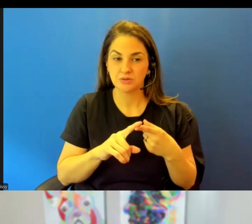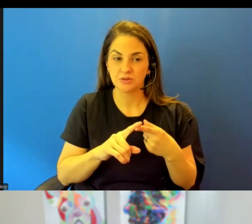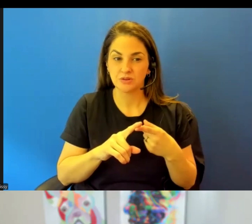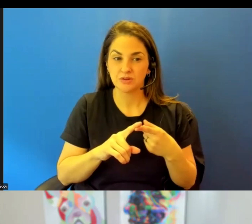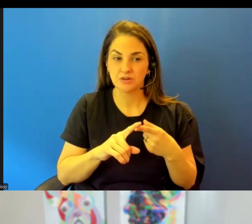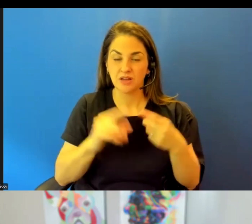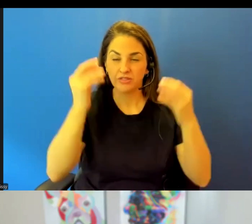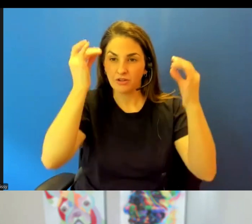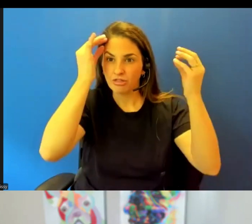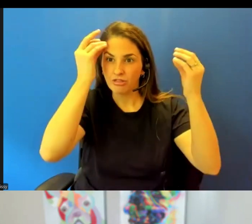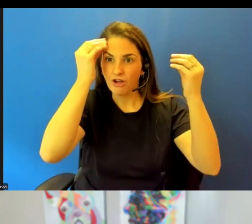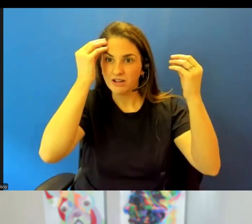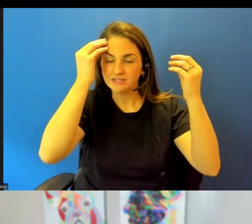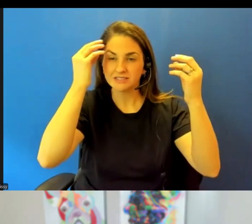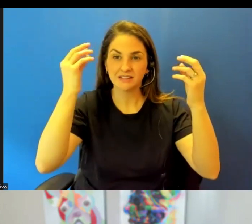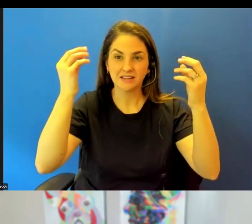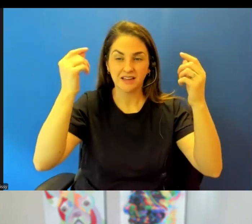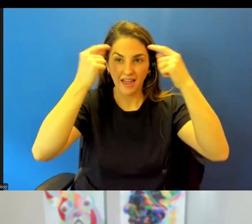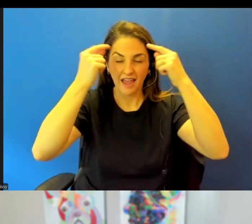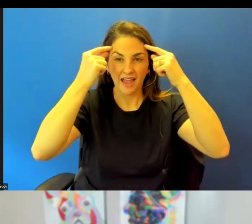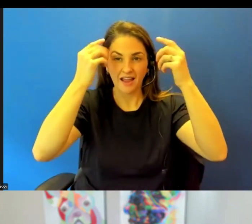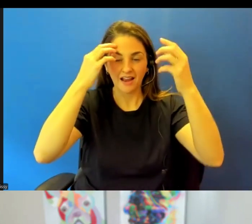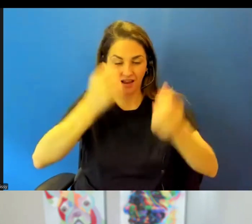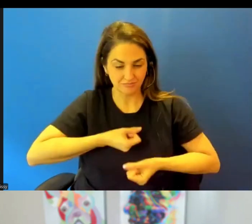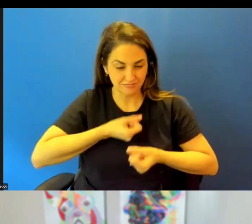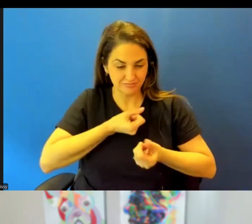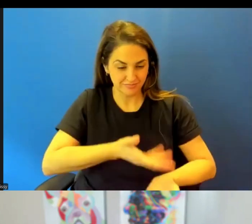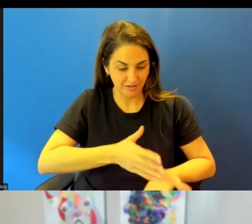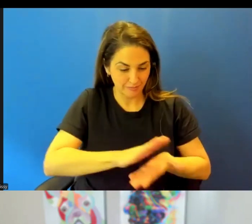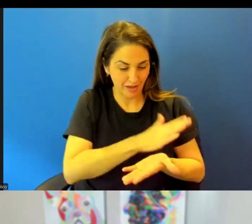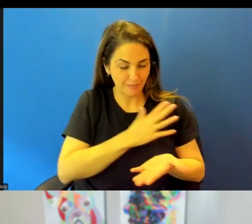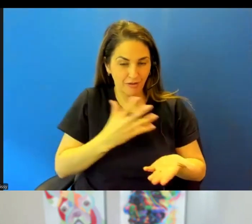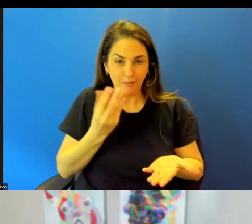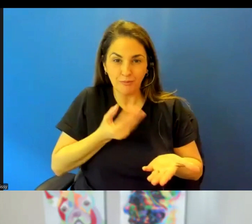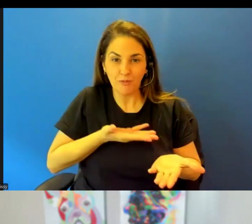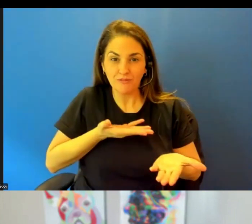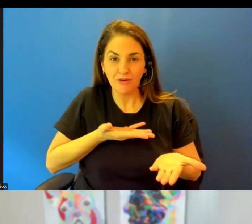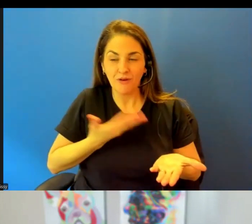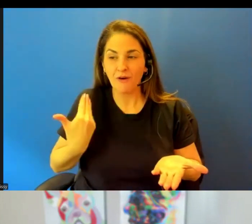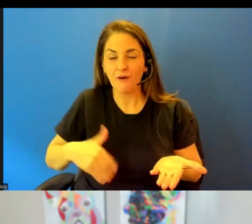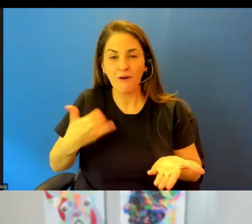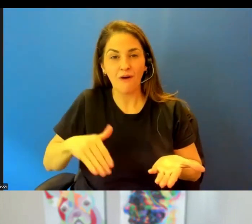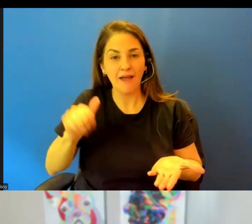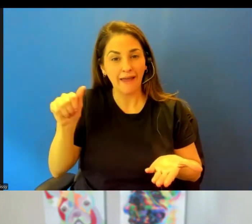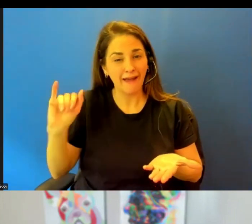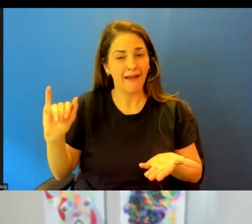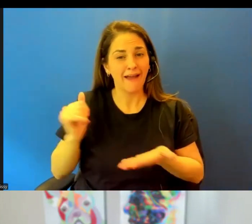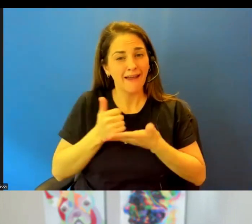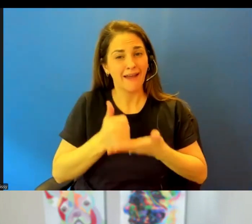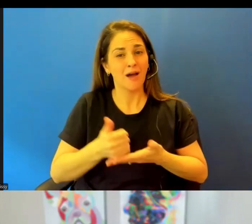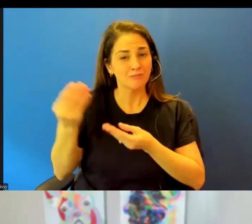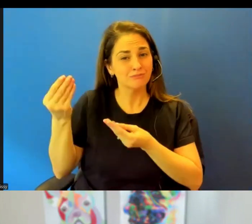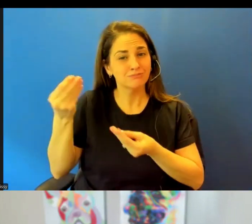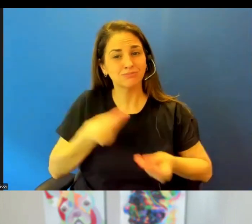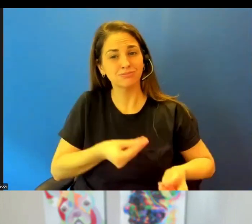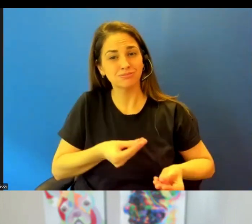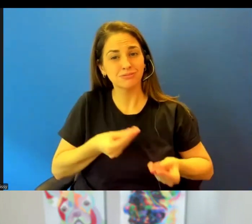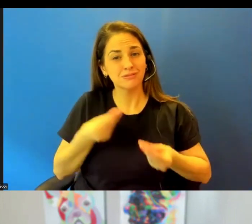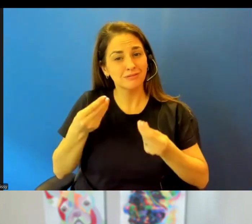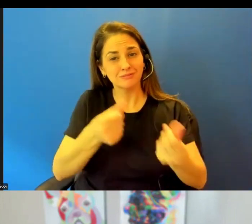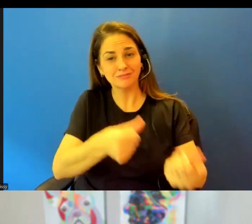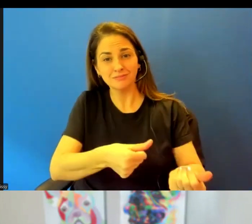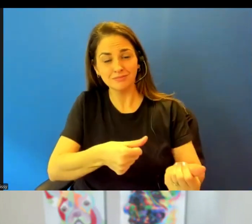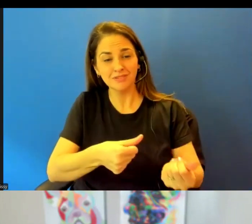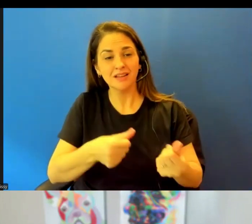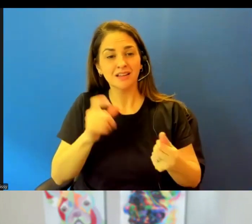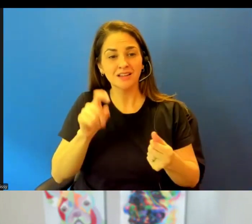beautiful thoughts from their head out onto paper. AI is helping facilitate that process. So we really do need to